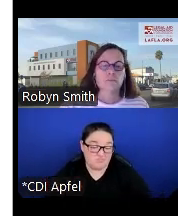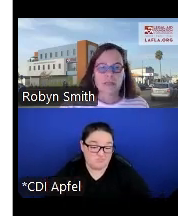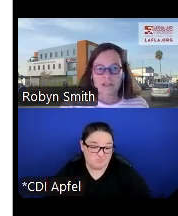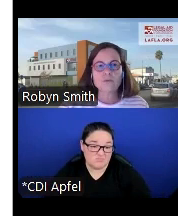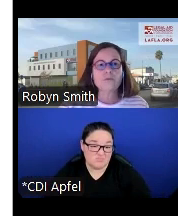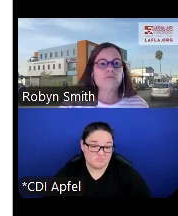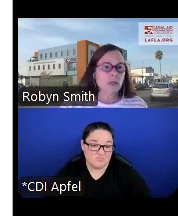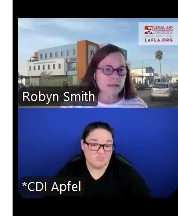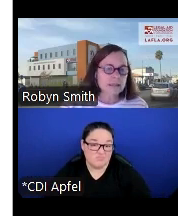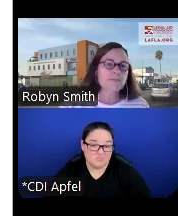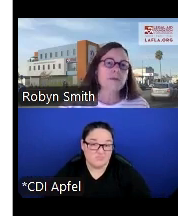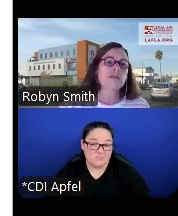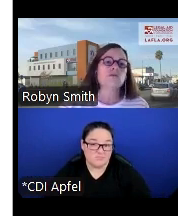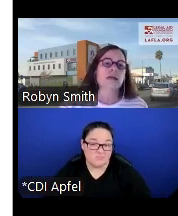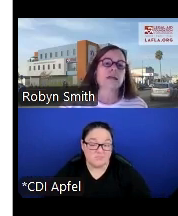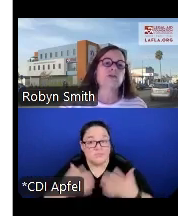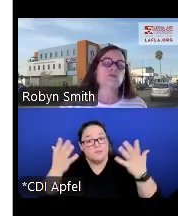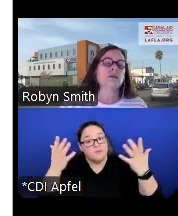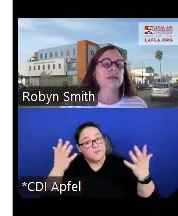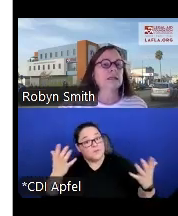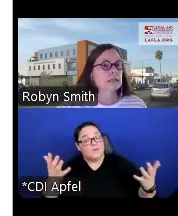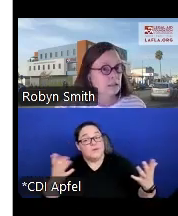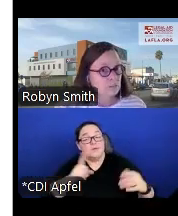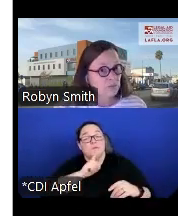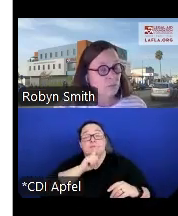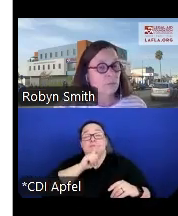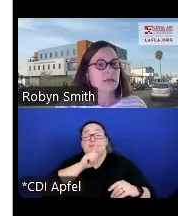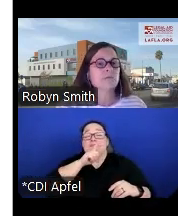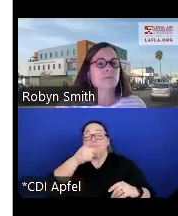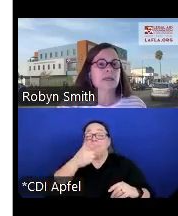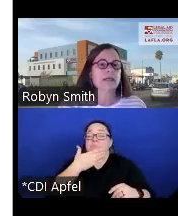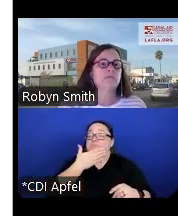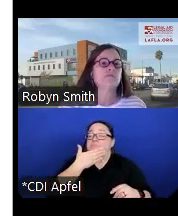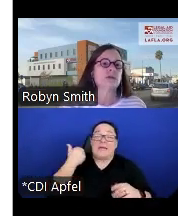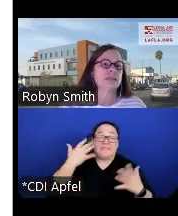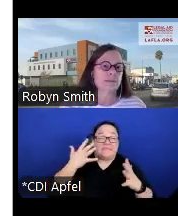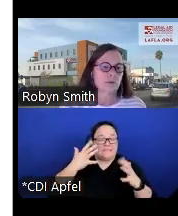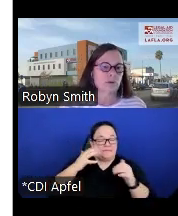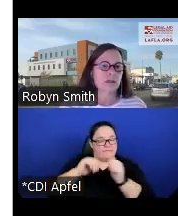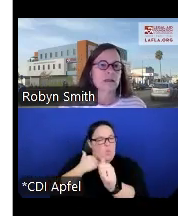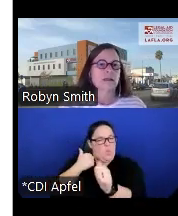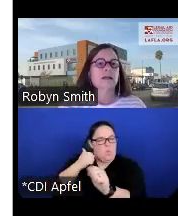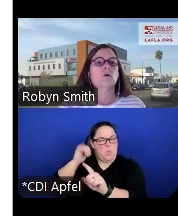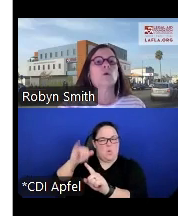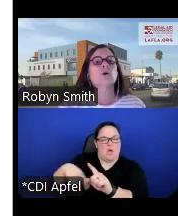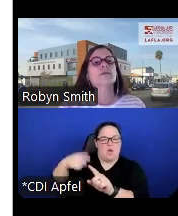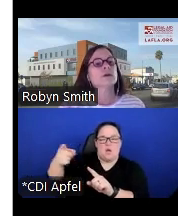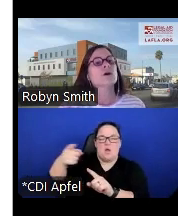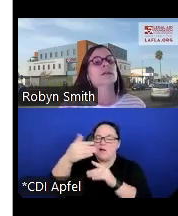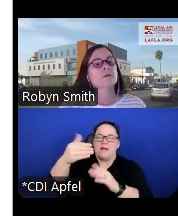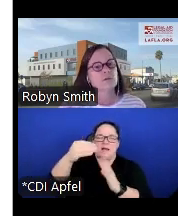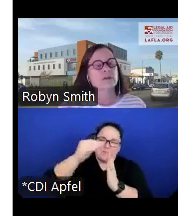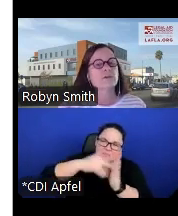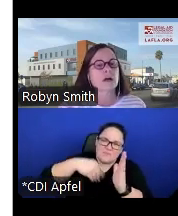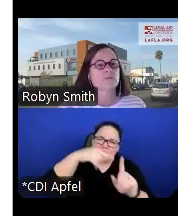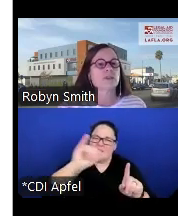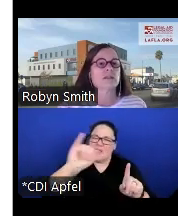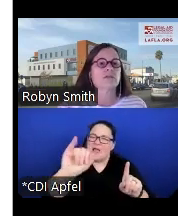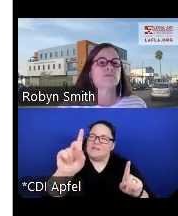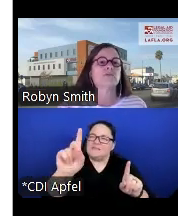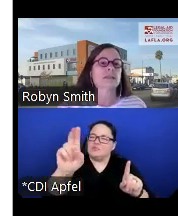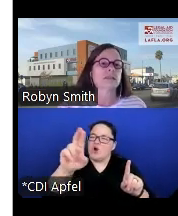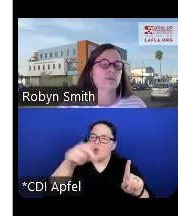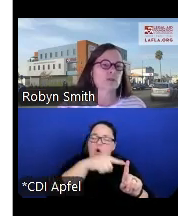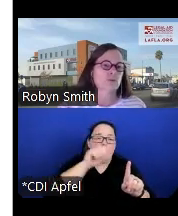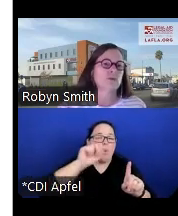So it's best to avoid this by trying to get an income-driven repayment plan, for example, or there are a number of other